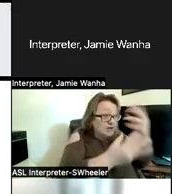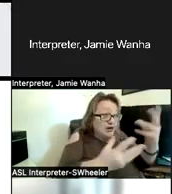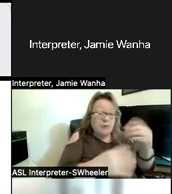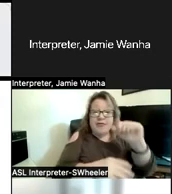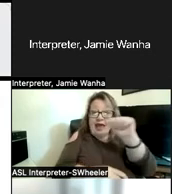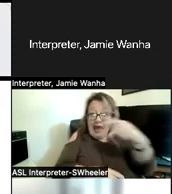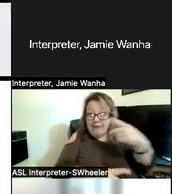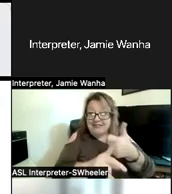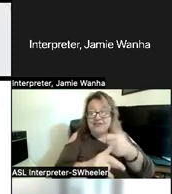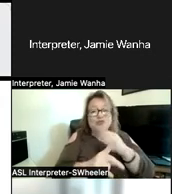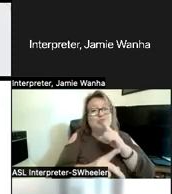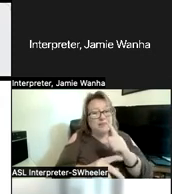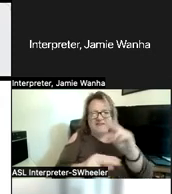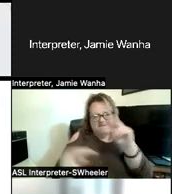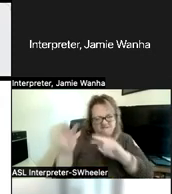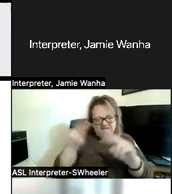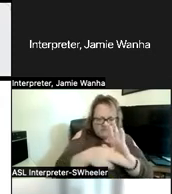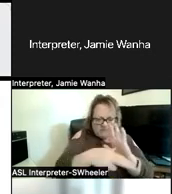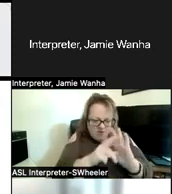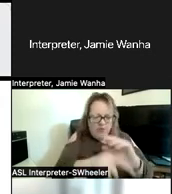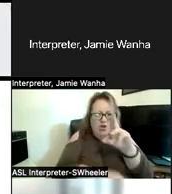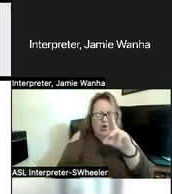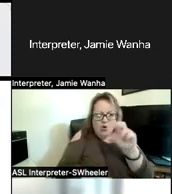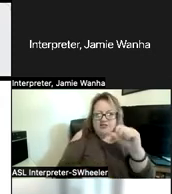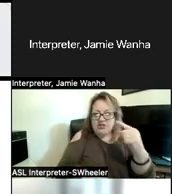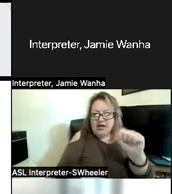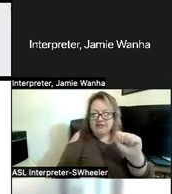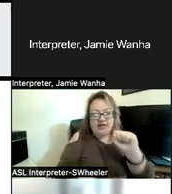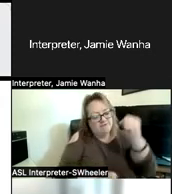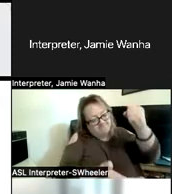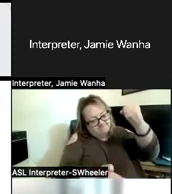itself, has been viewed and reviewed by the USGS and approved.